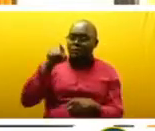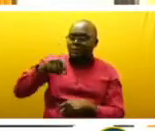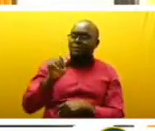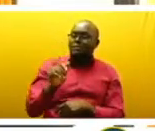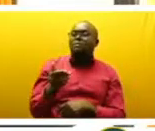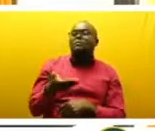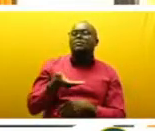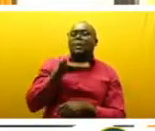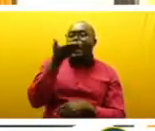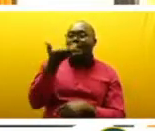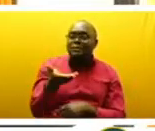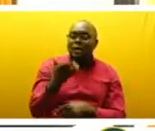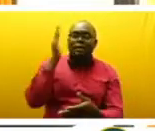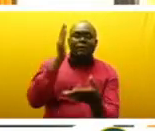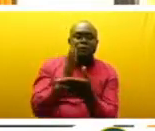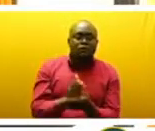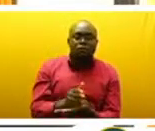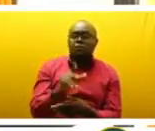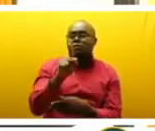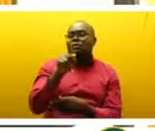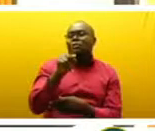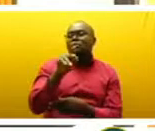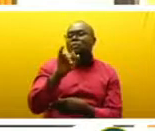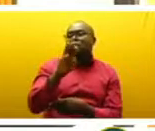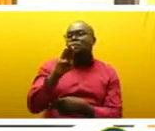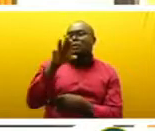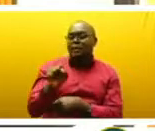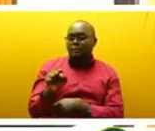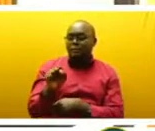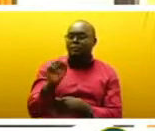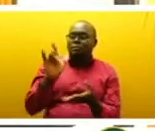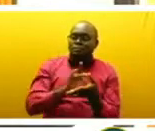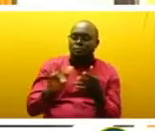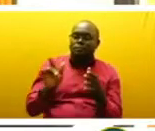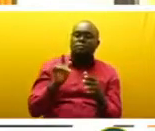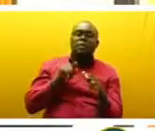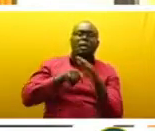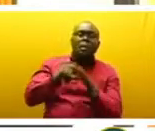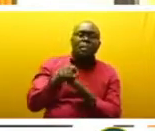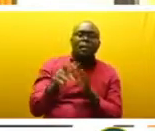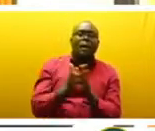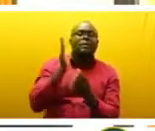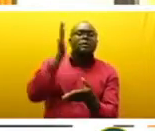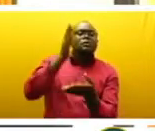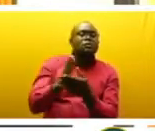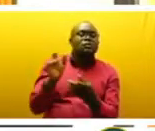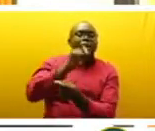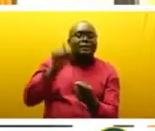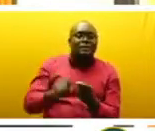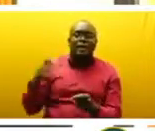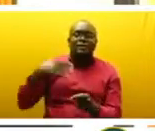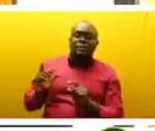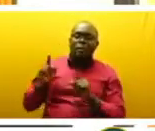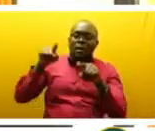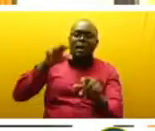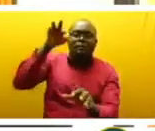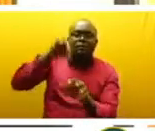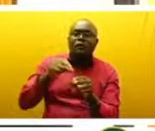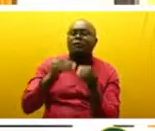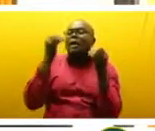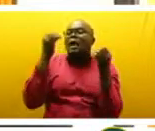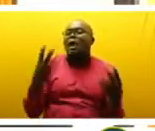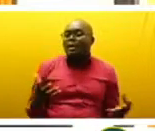the true Kim's kit logins, as to the true and exact turnout of voters as